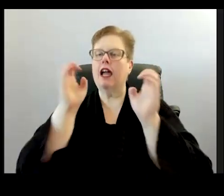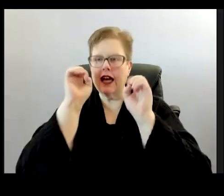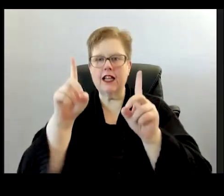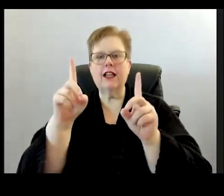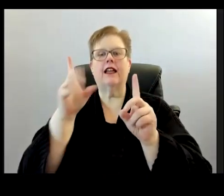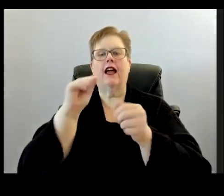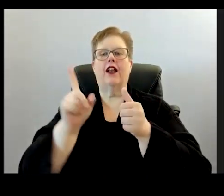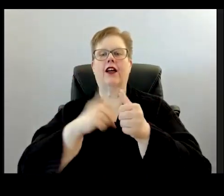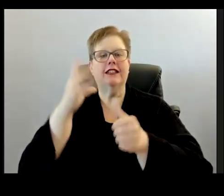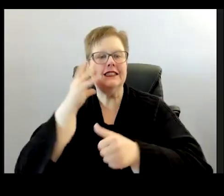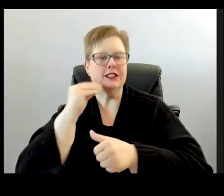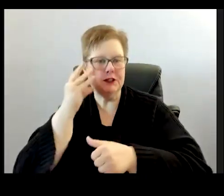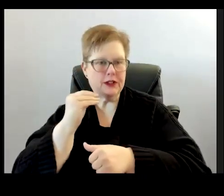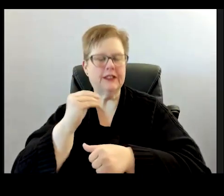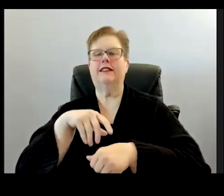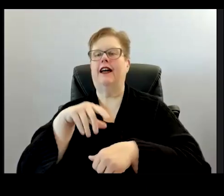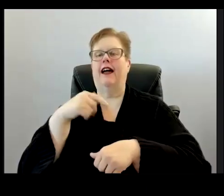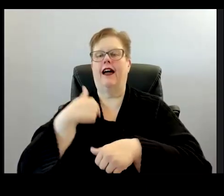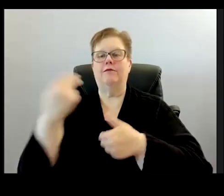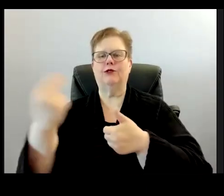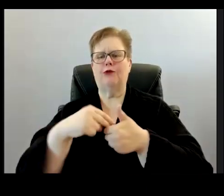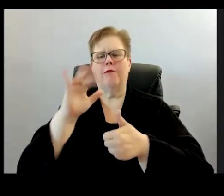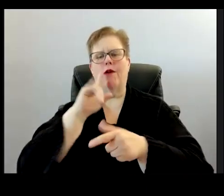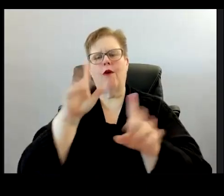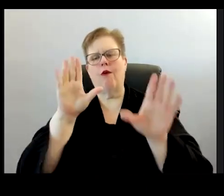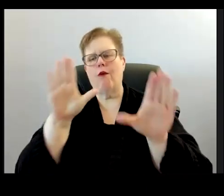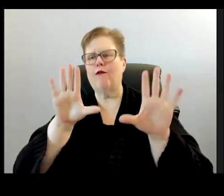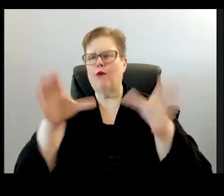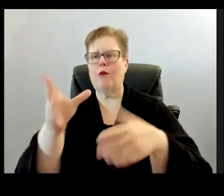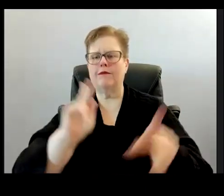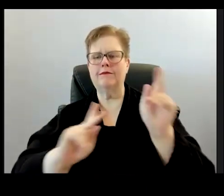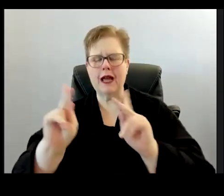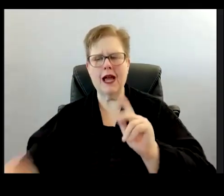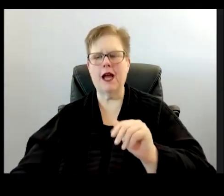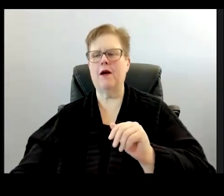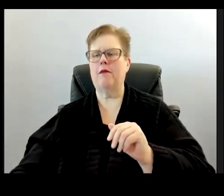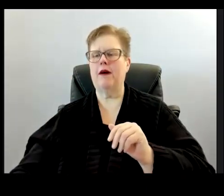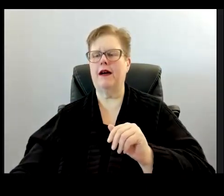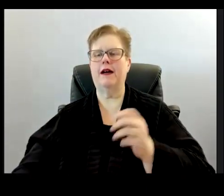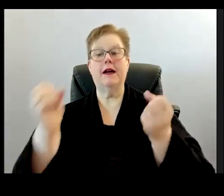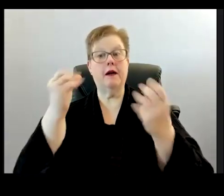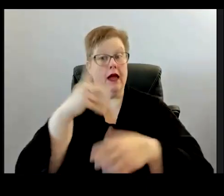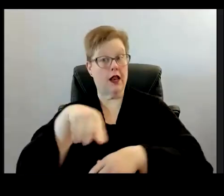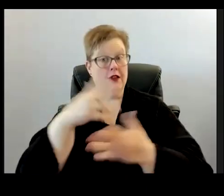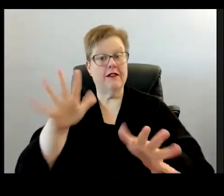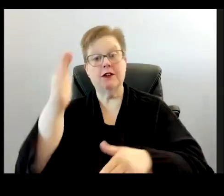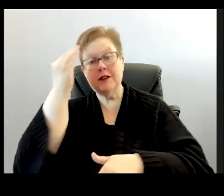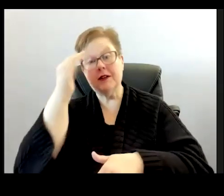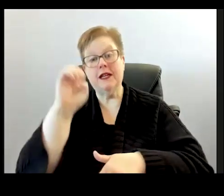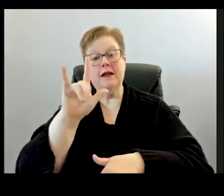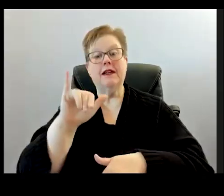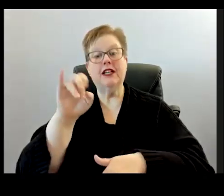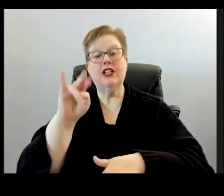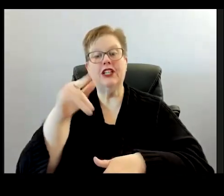Year Experience. I'm joined by a wonderful group of people. Many of you may be familiar with Emily Jennings,